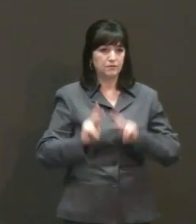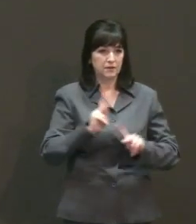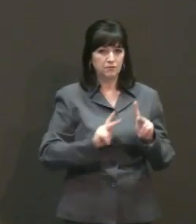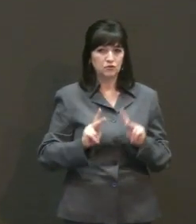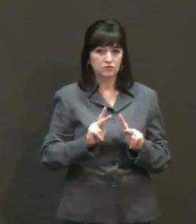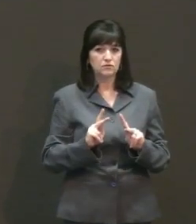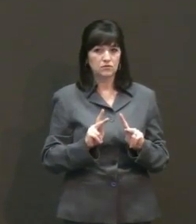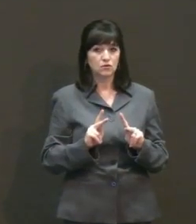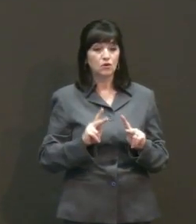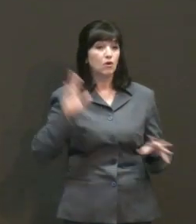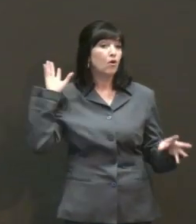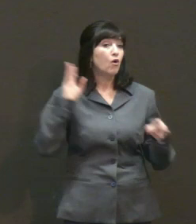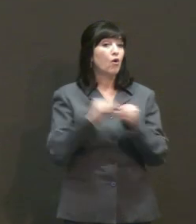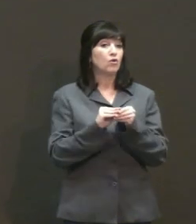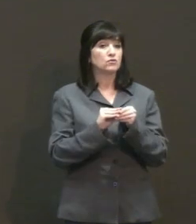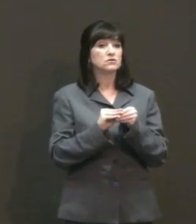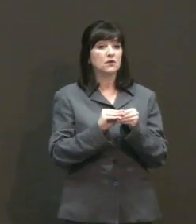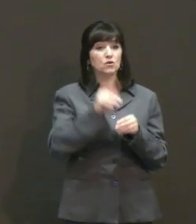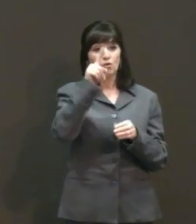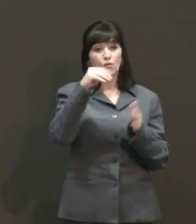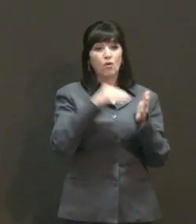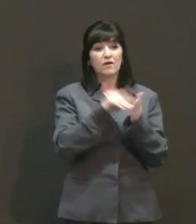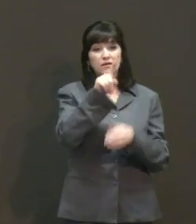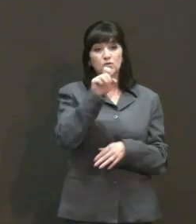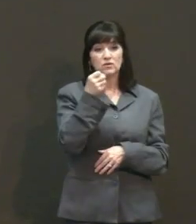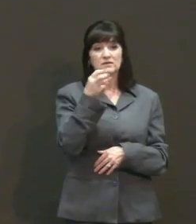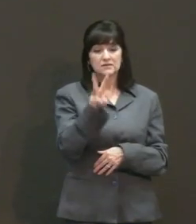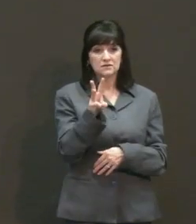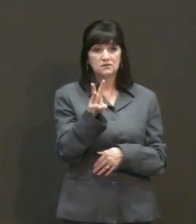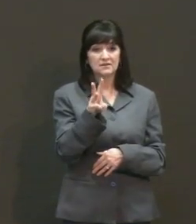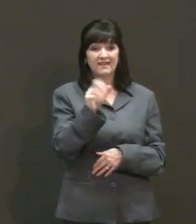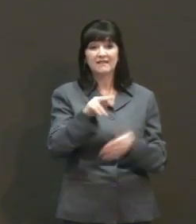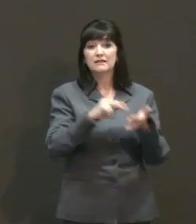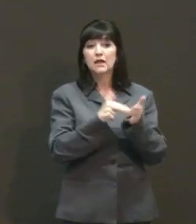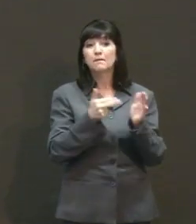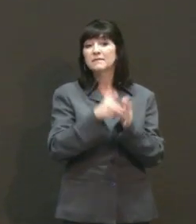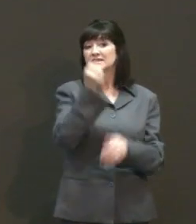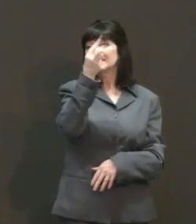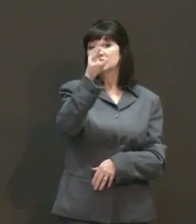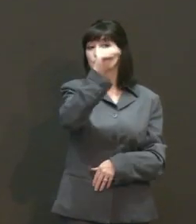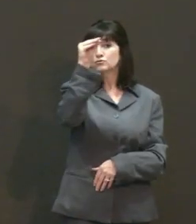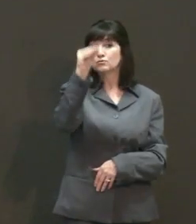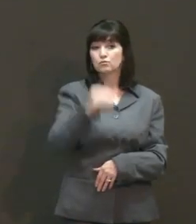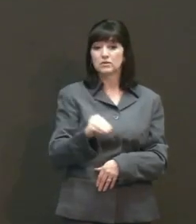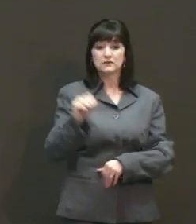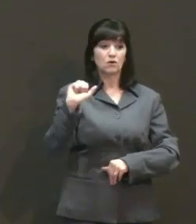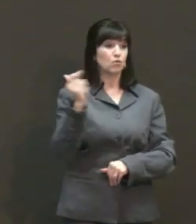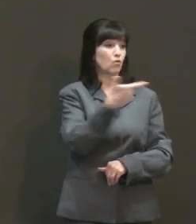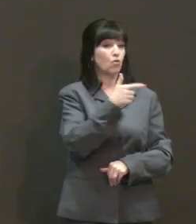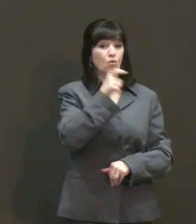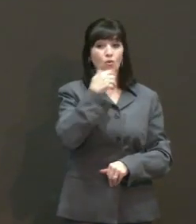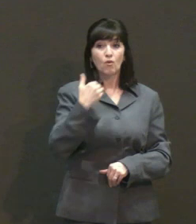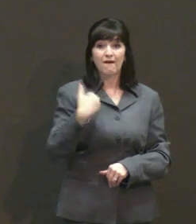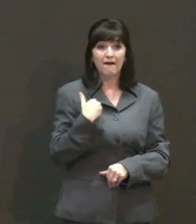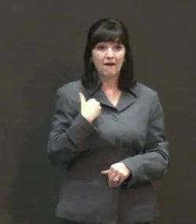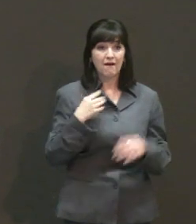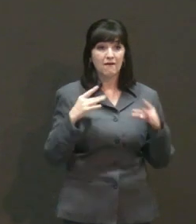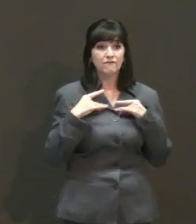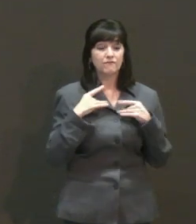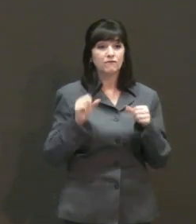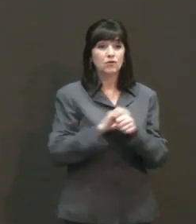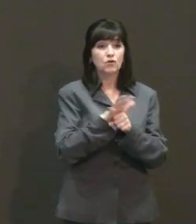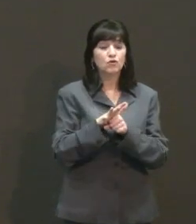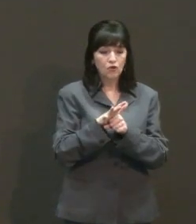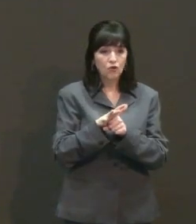1,116 cases. That's a 16% hospitalization rate, 16%. So it's 177 divided